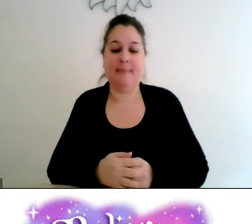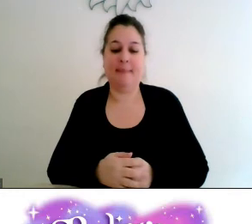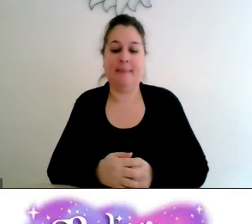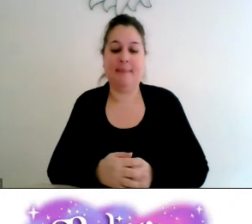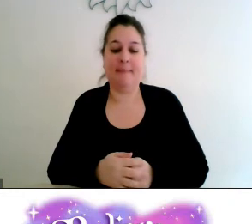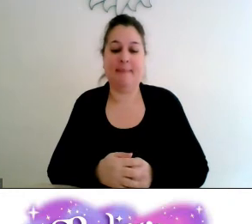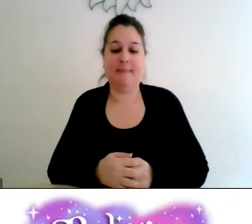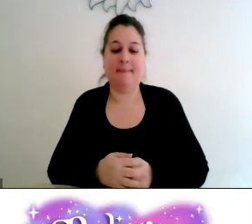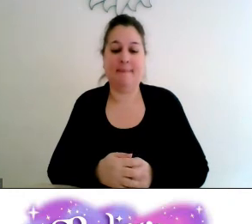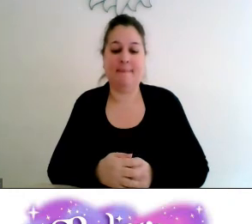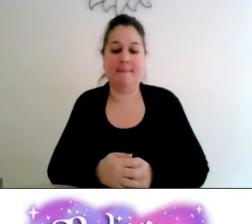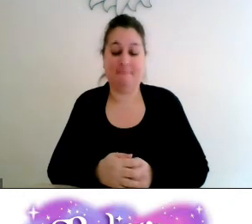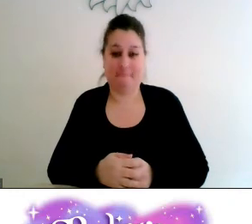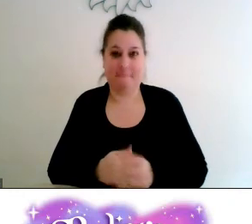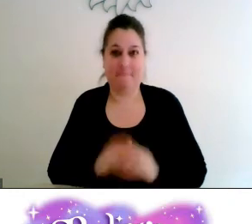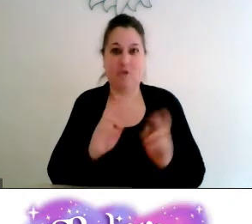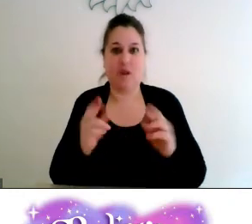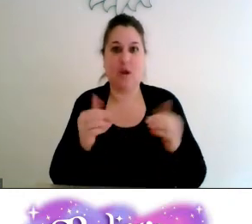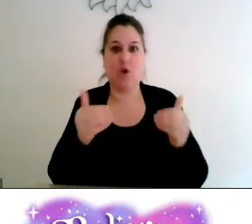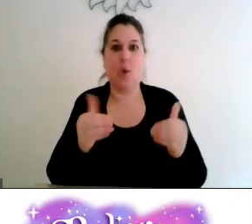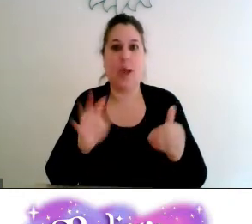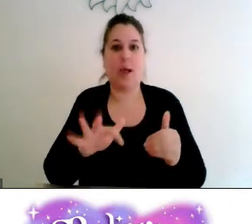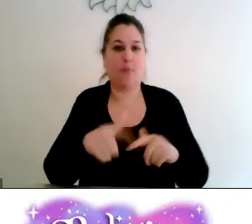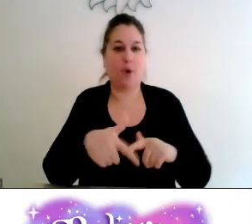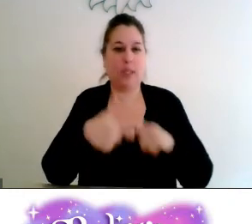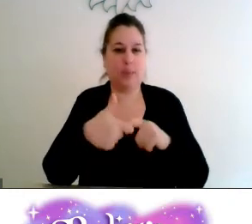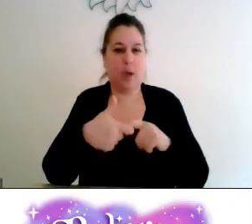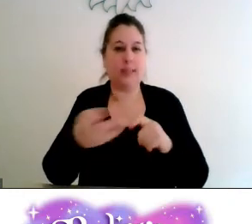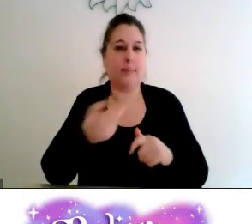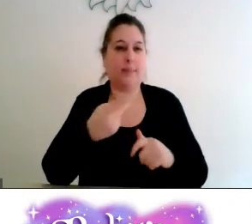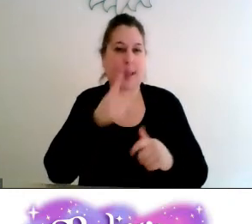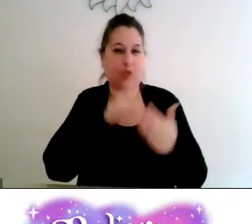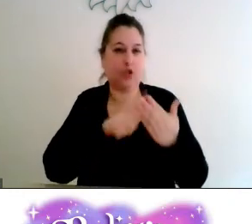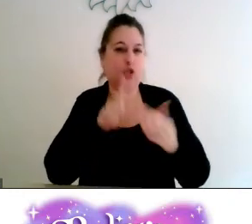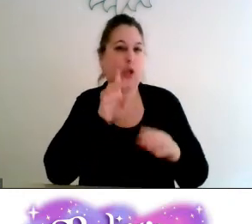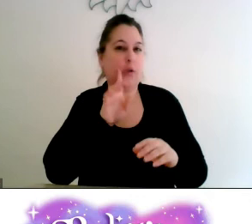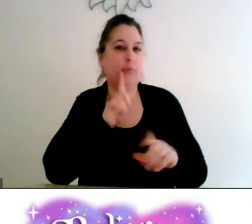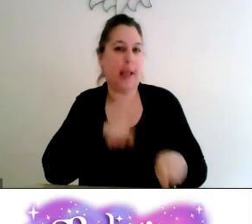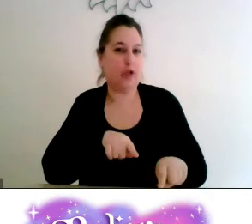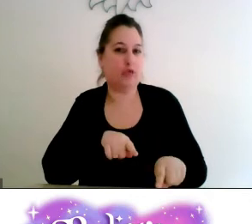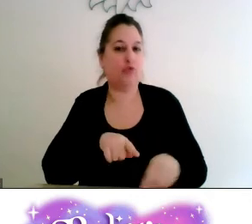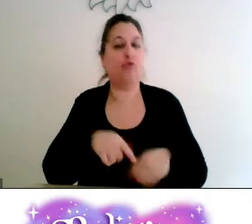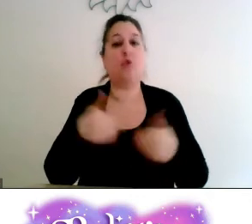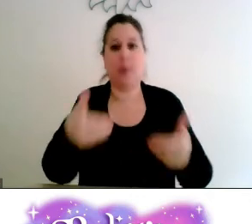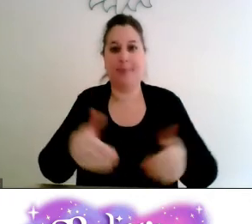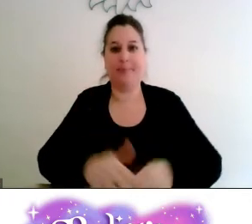All right, go ahead and press pause and then come back to check your work. Go ahead.